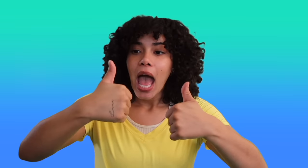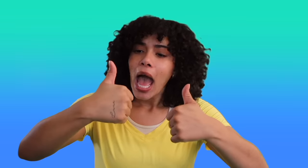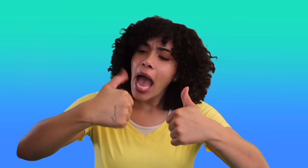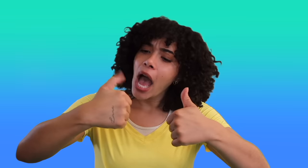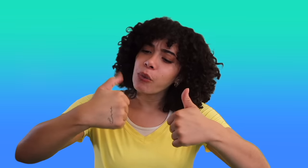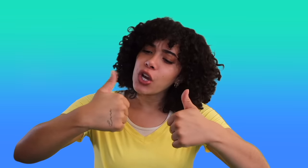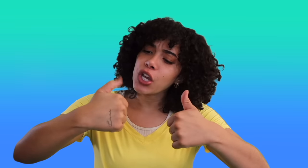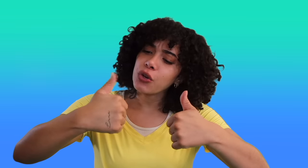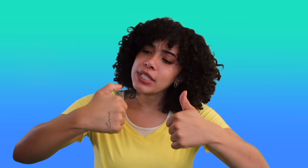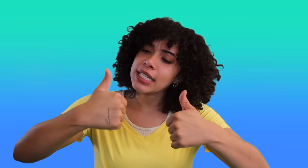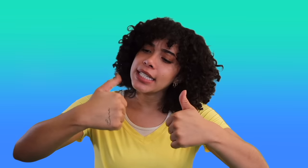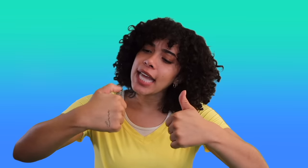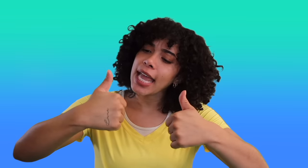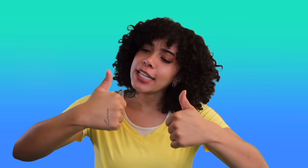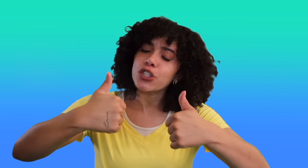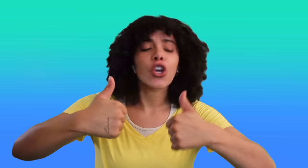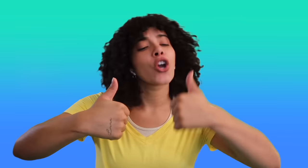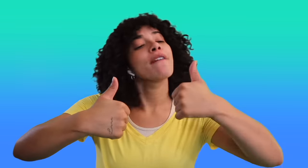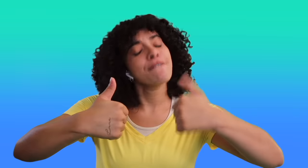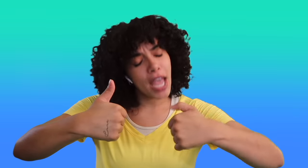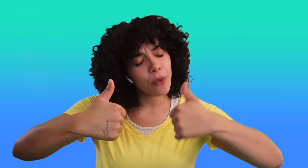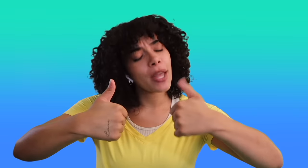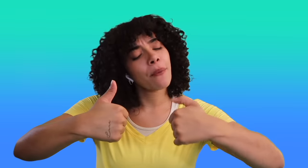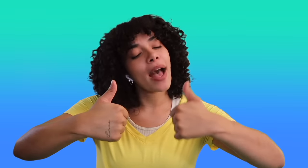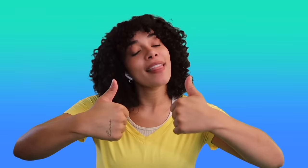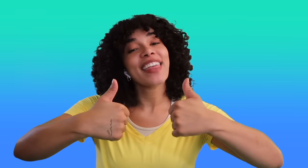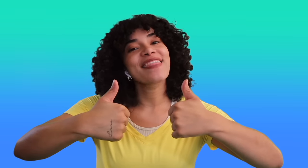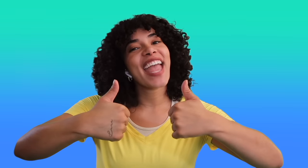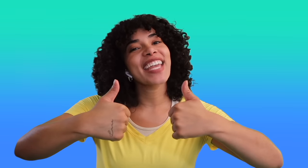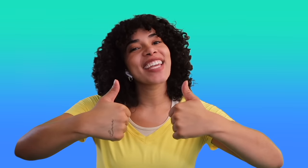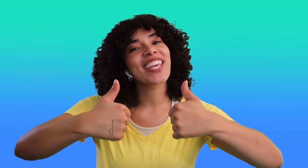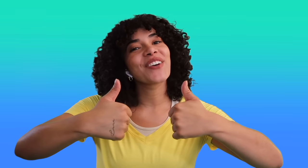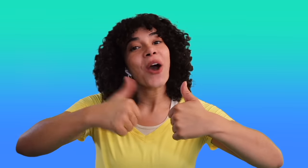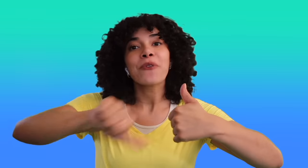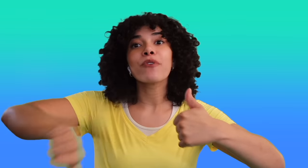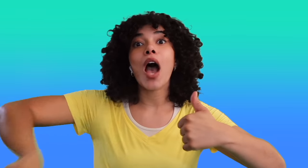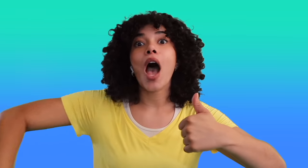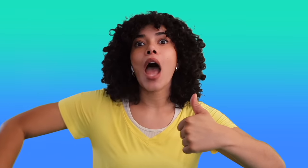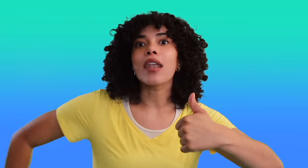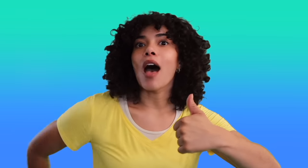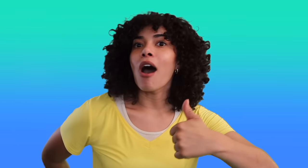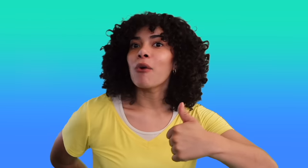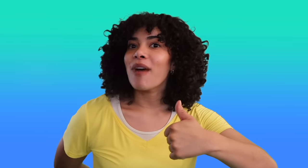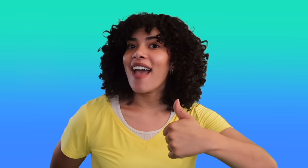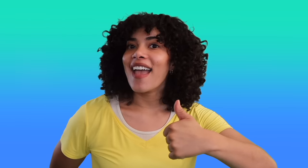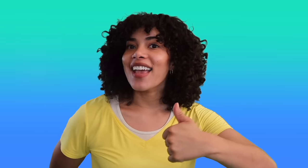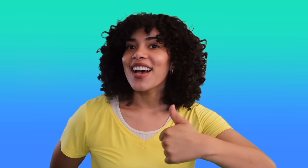am. How are you today, sir? Very well, I thank you. Run.